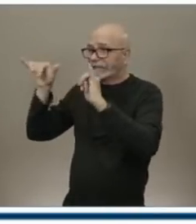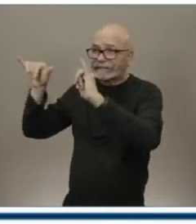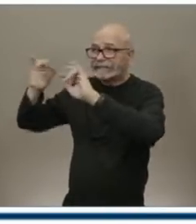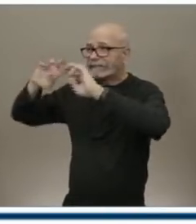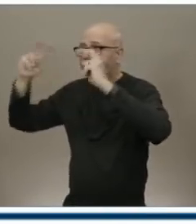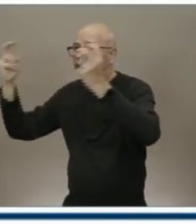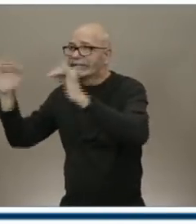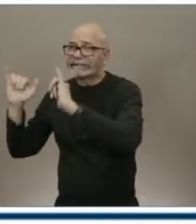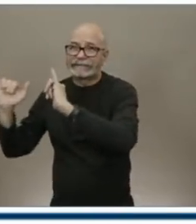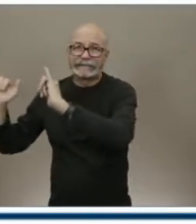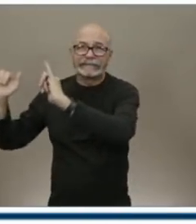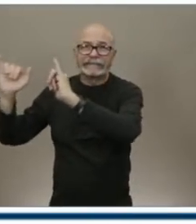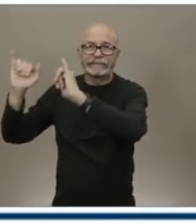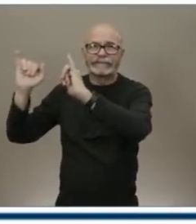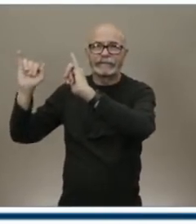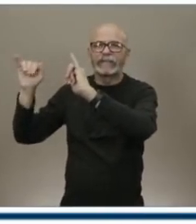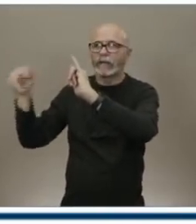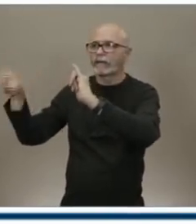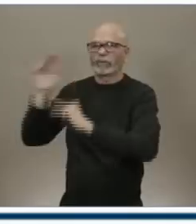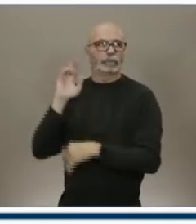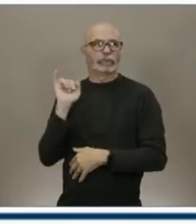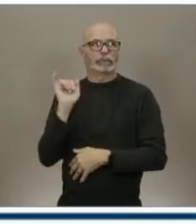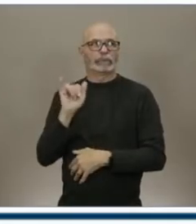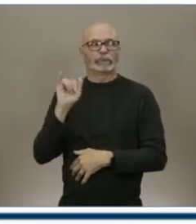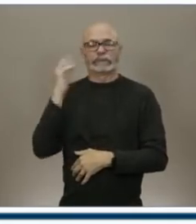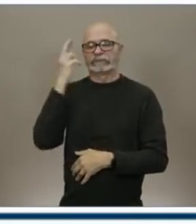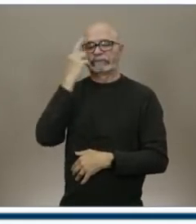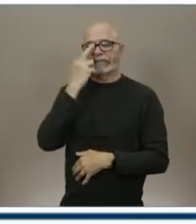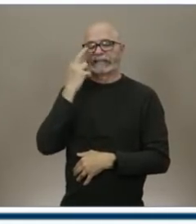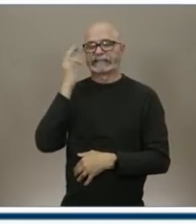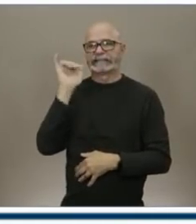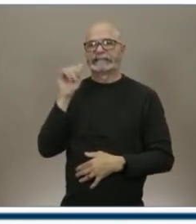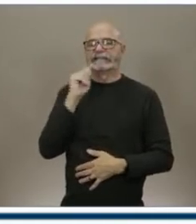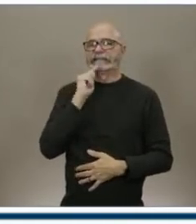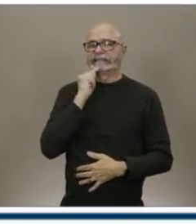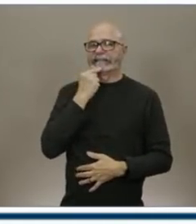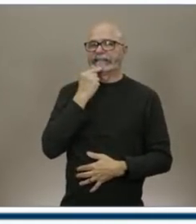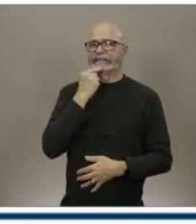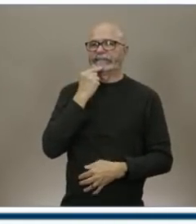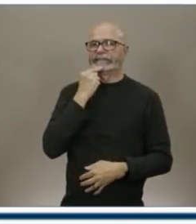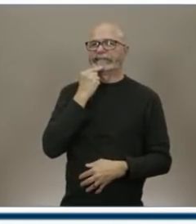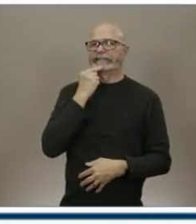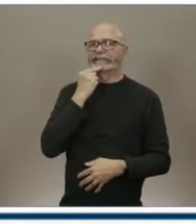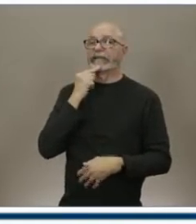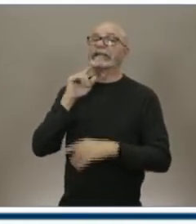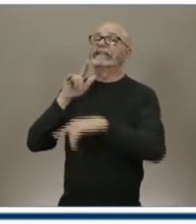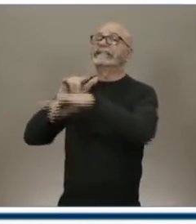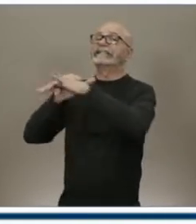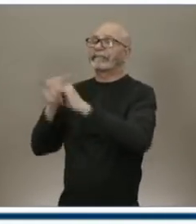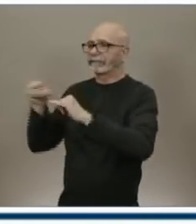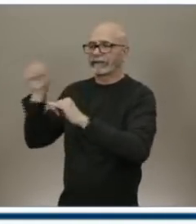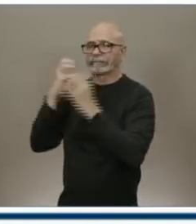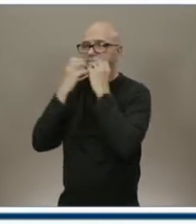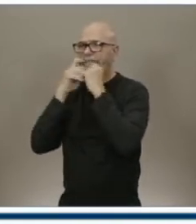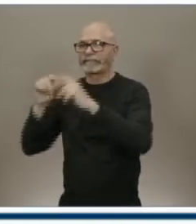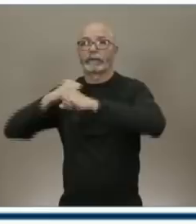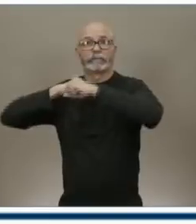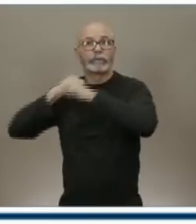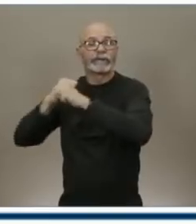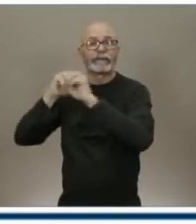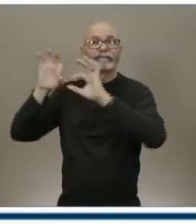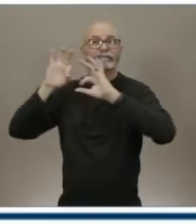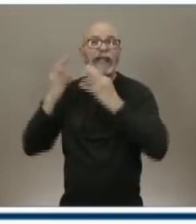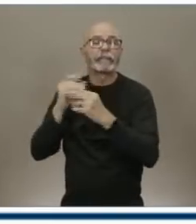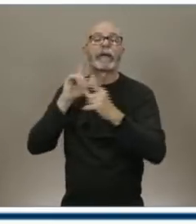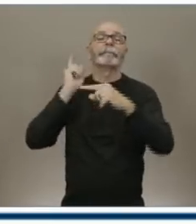the seriousness of this, help quarantine, help make sure they protect their family and community, and allow them to get back to work as quickly